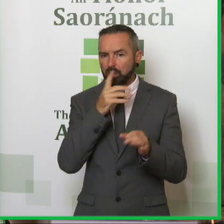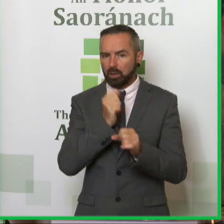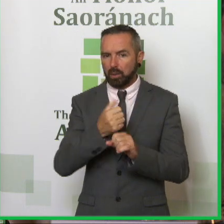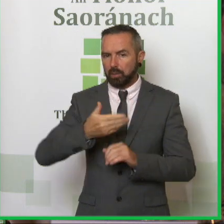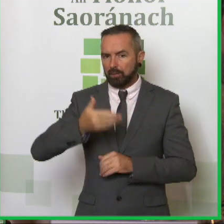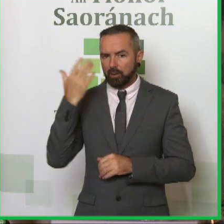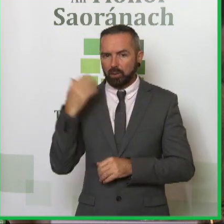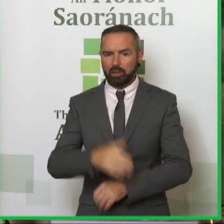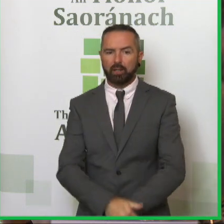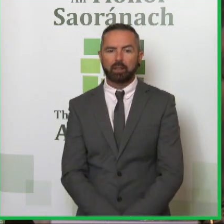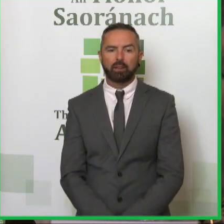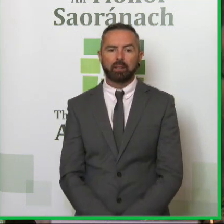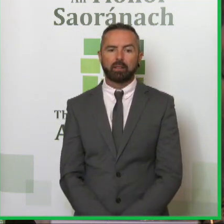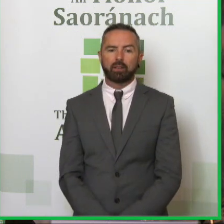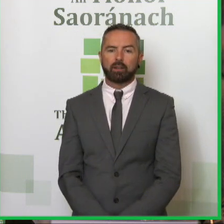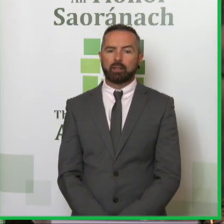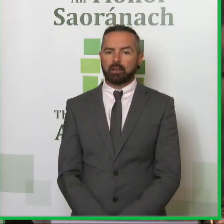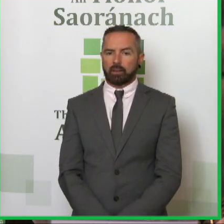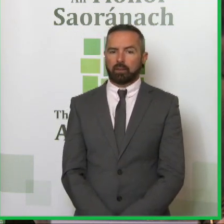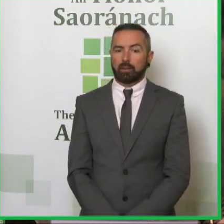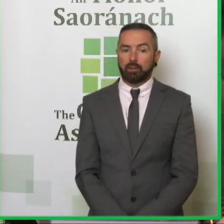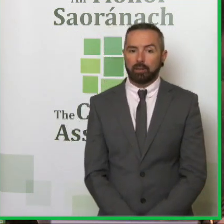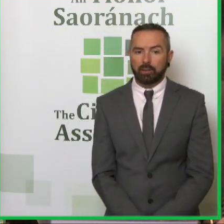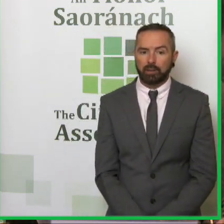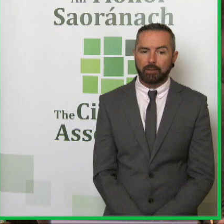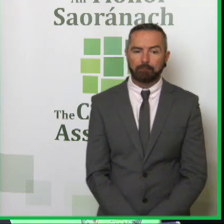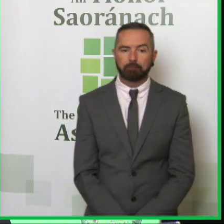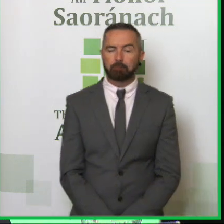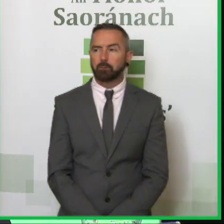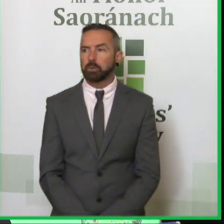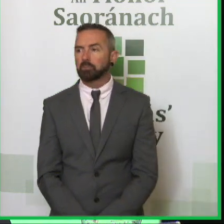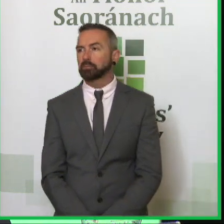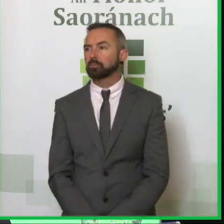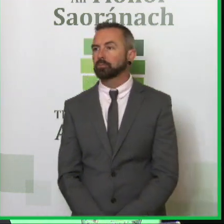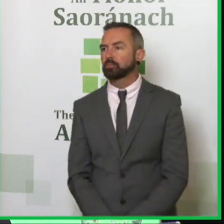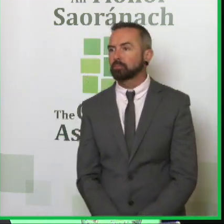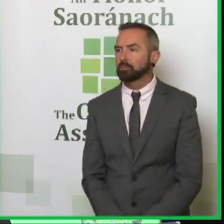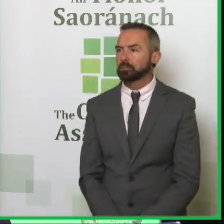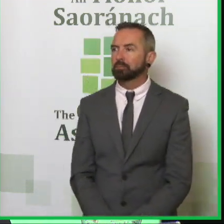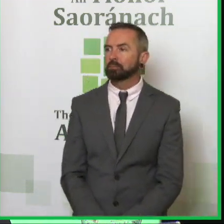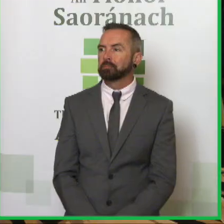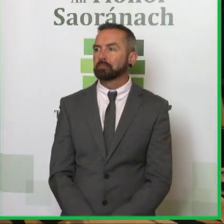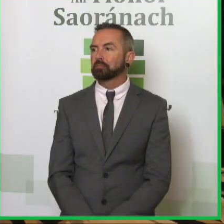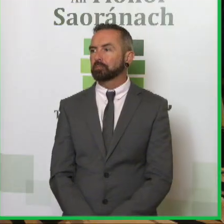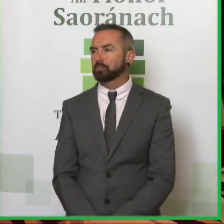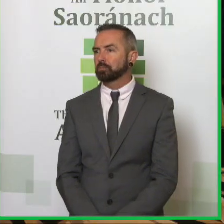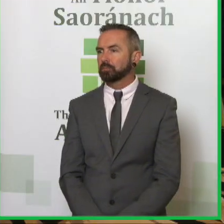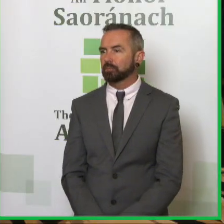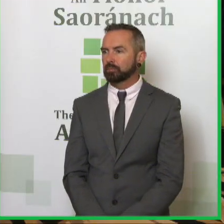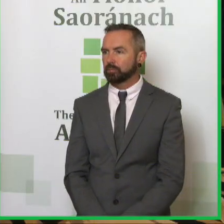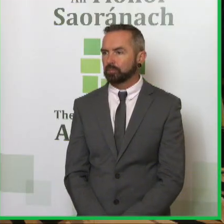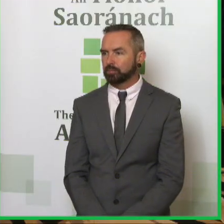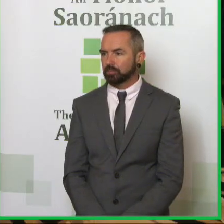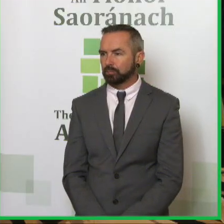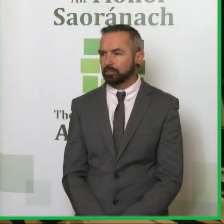funding and the evidence-based programs and education. Okay, thank you. Thank you. Okay. Kerry, was this on 6.4, Kerry?